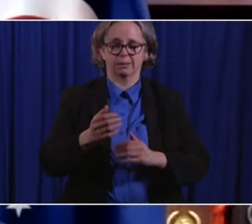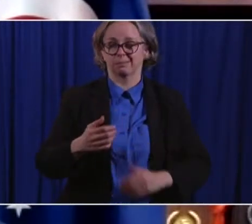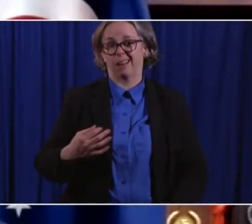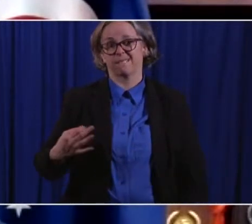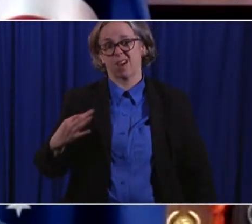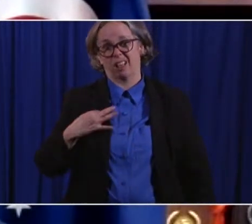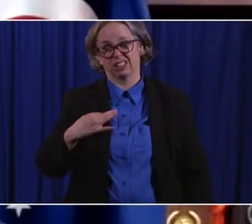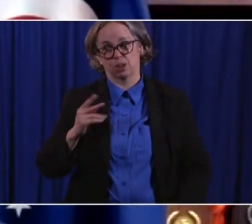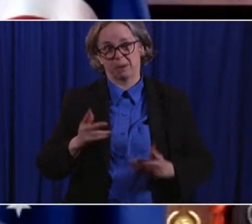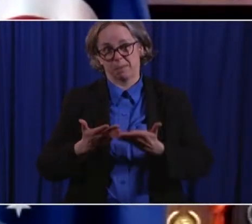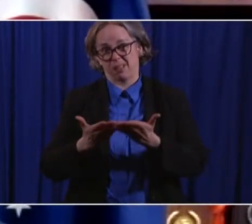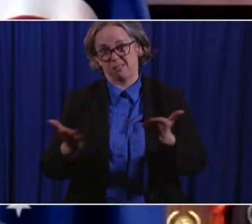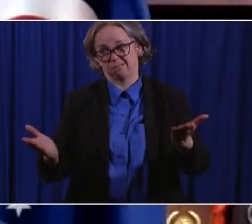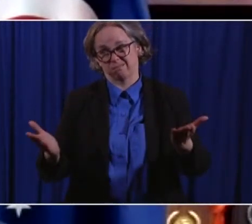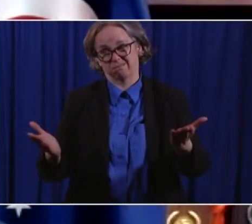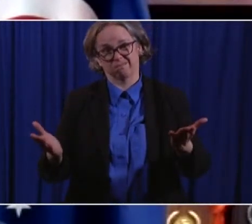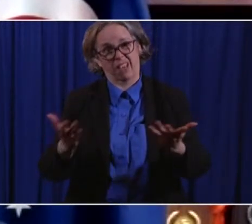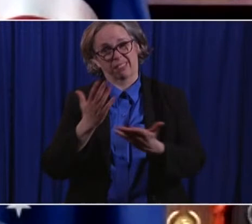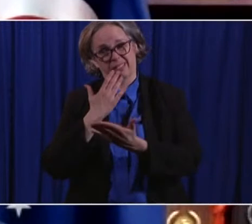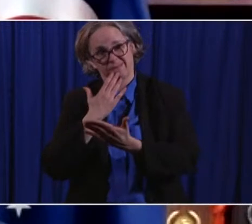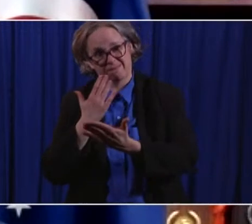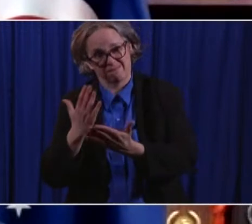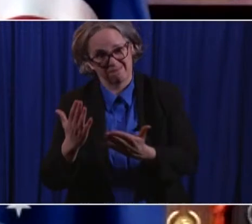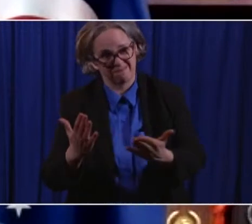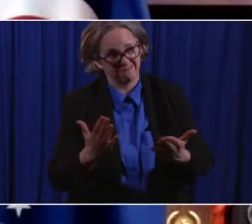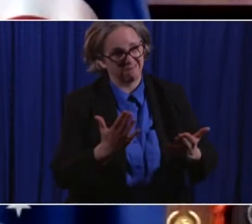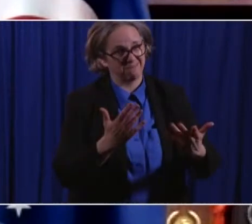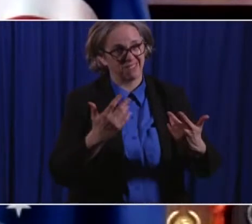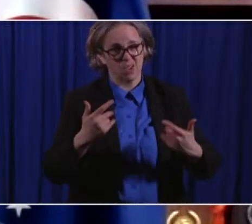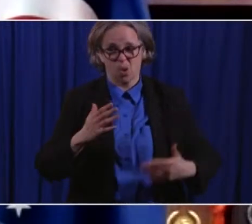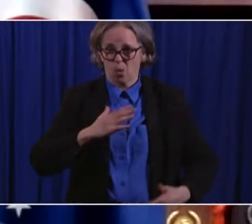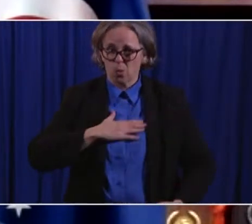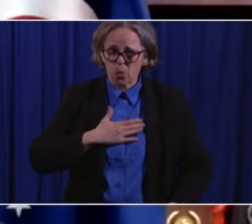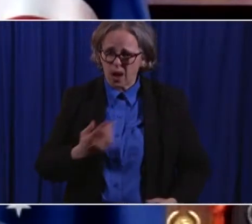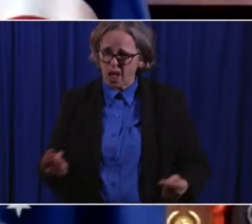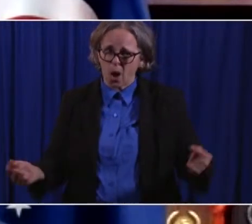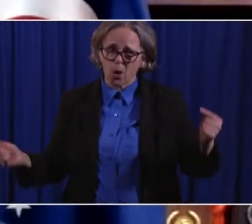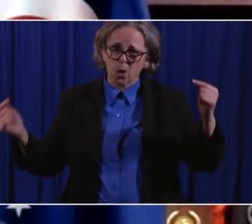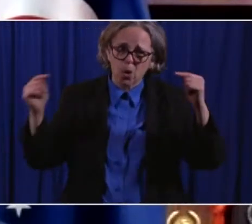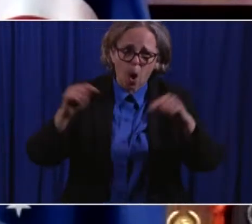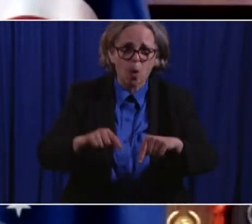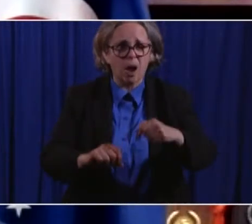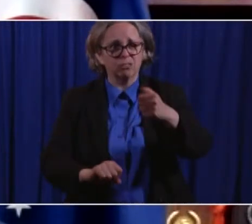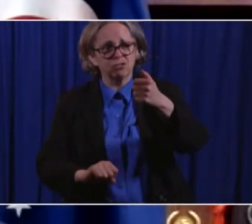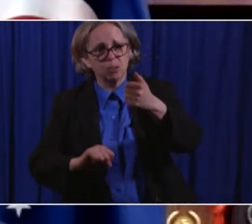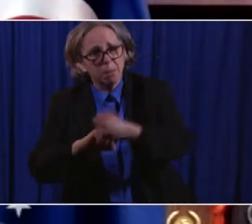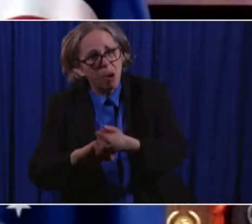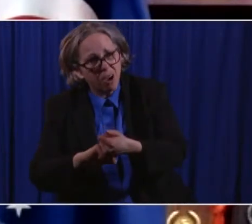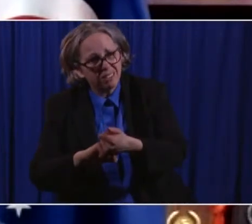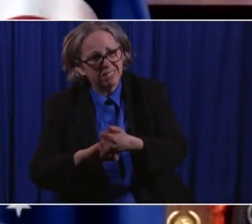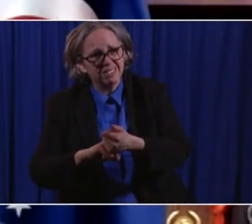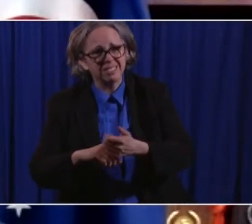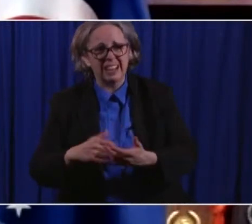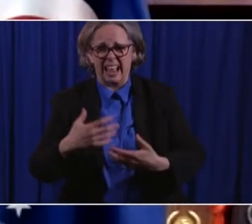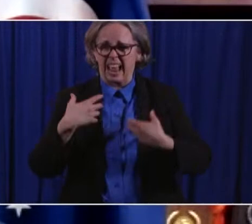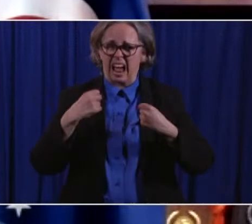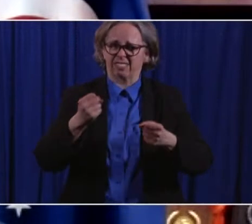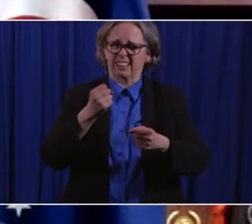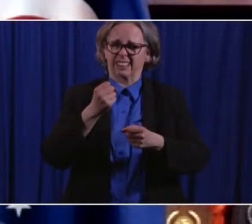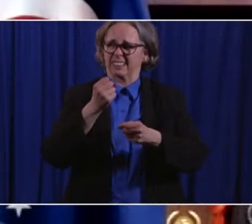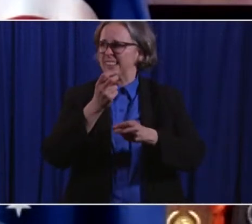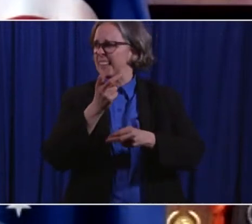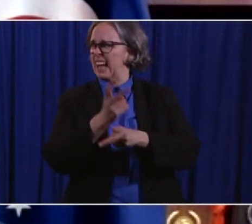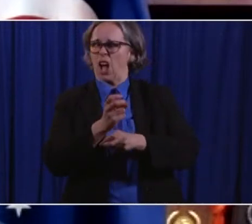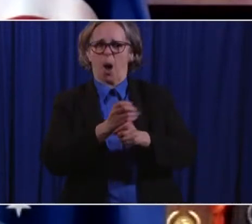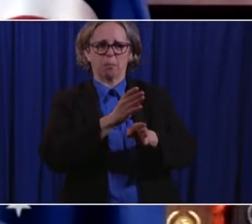to support these facilities, healthcare professionals, firefighters, EMS personnel,